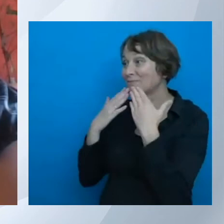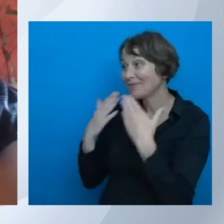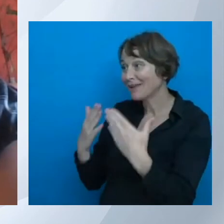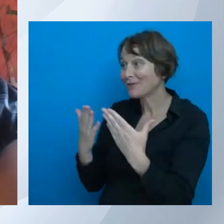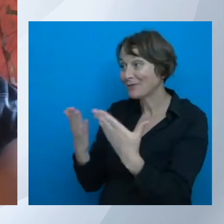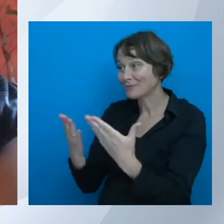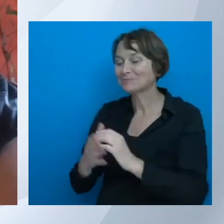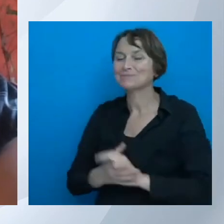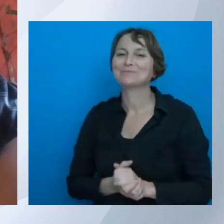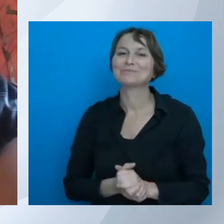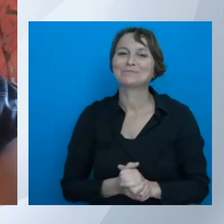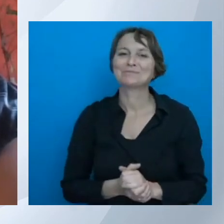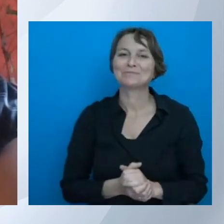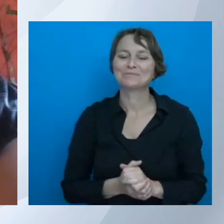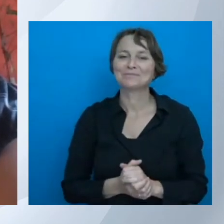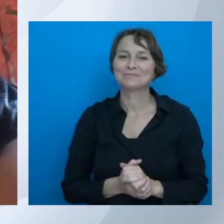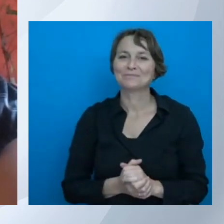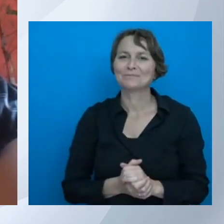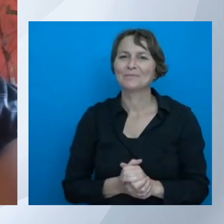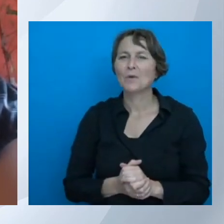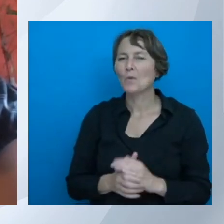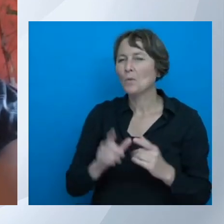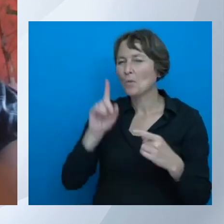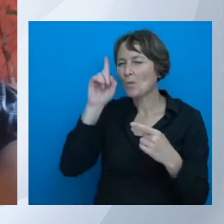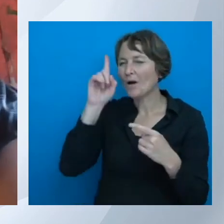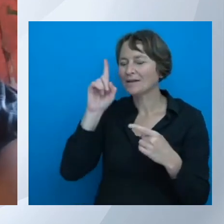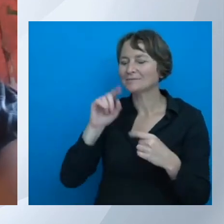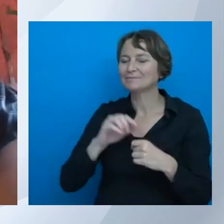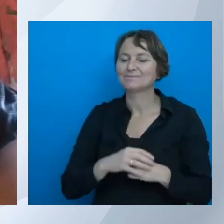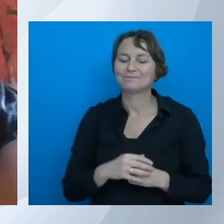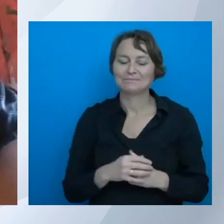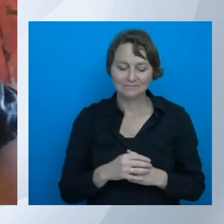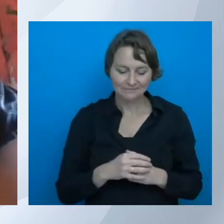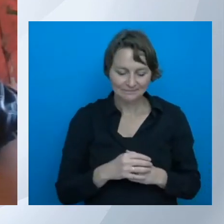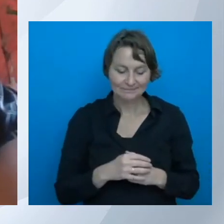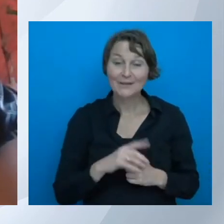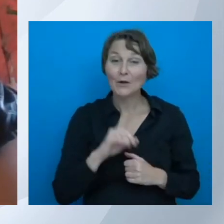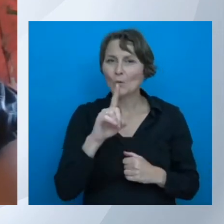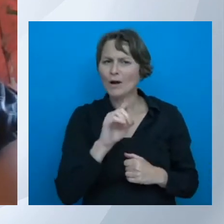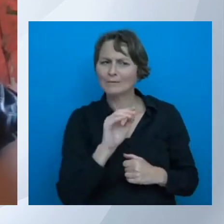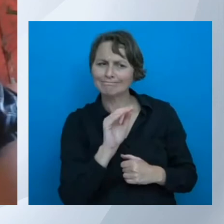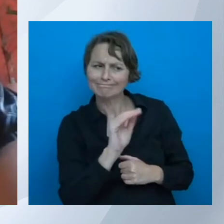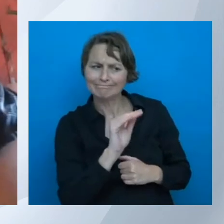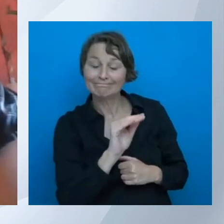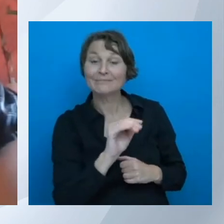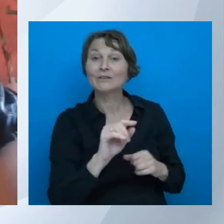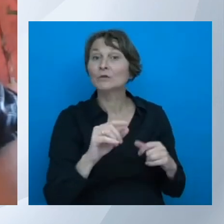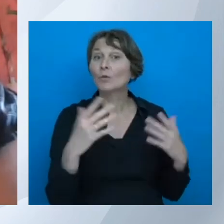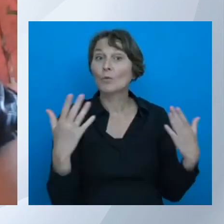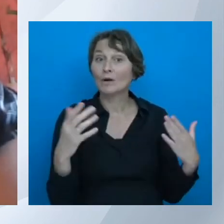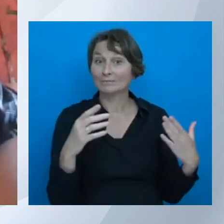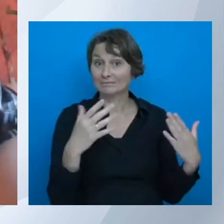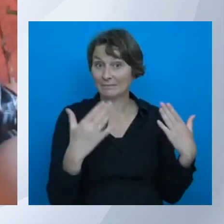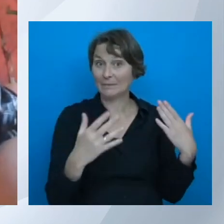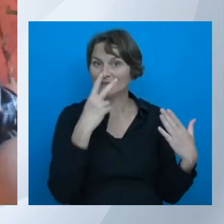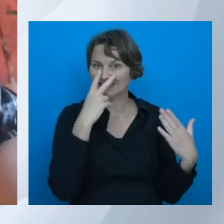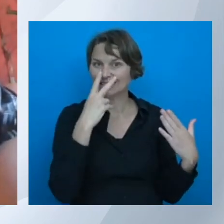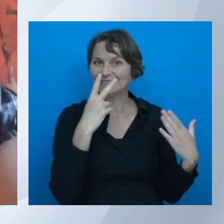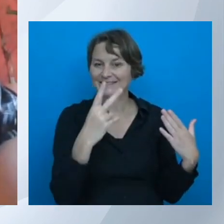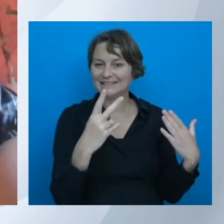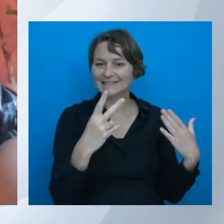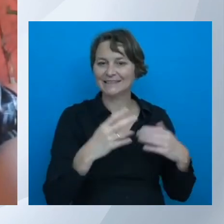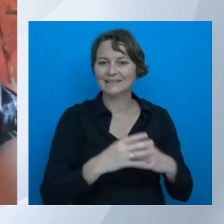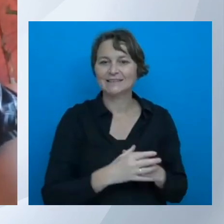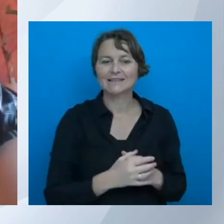Good. So there's one more thing I would like to bring to your attention. That is, you've seen the cute badger, which we